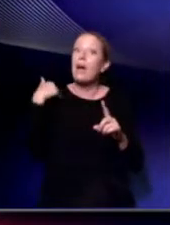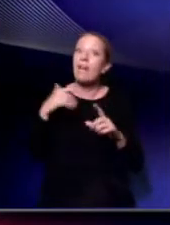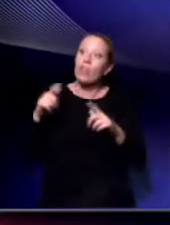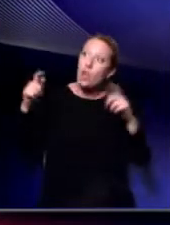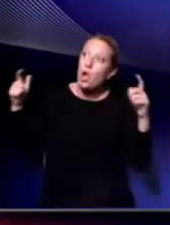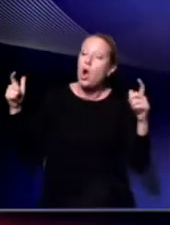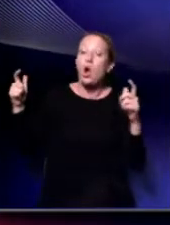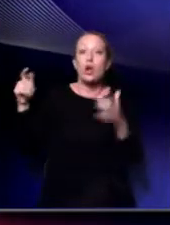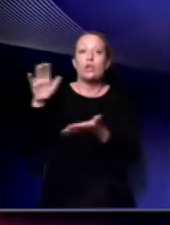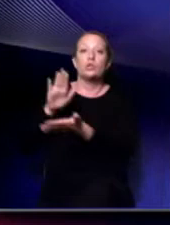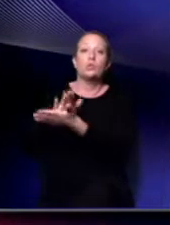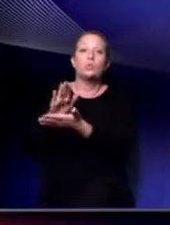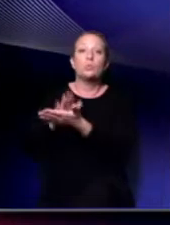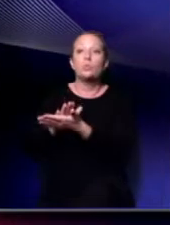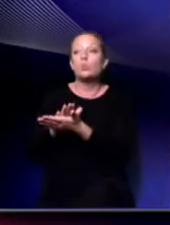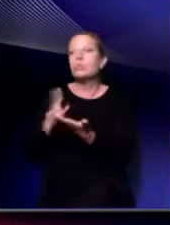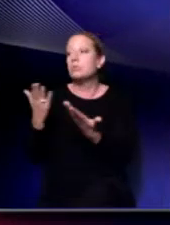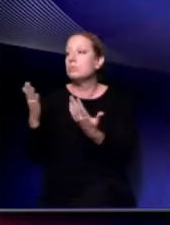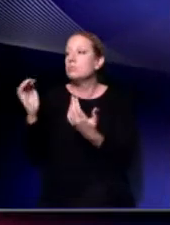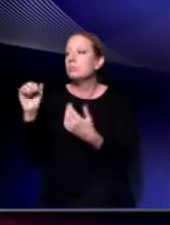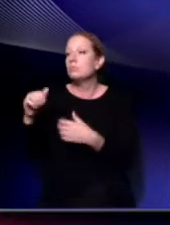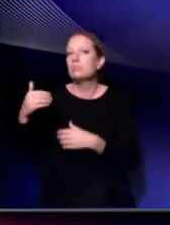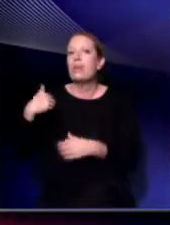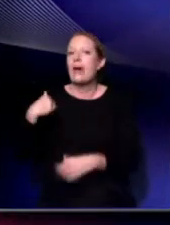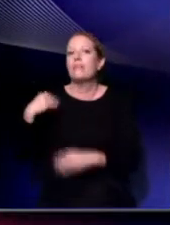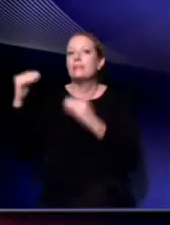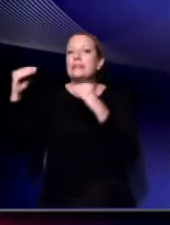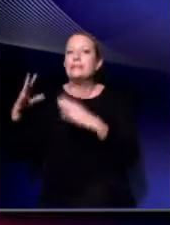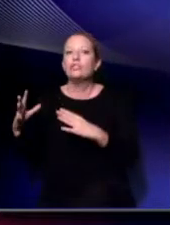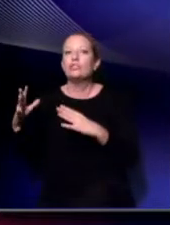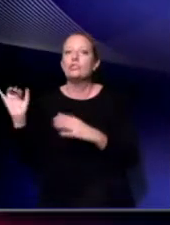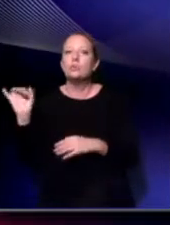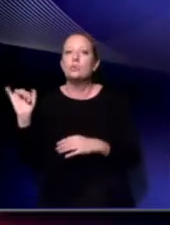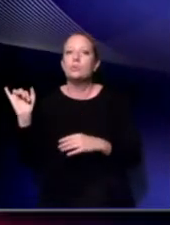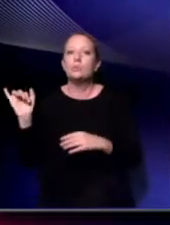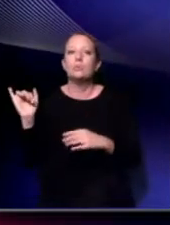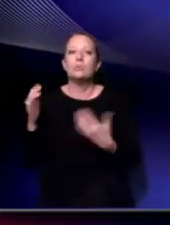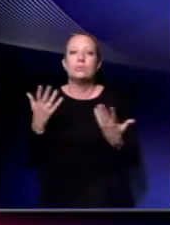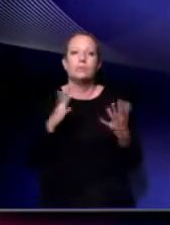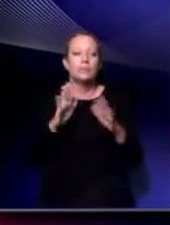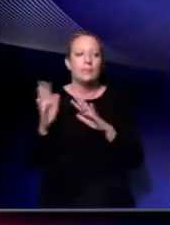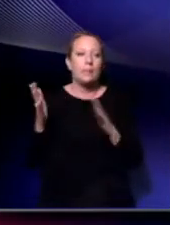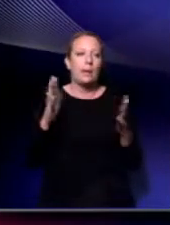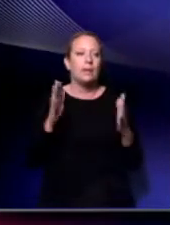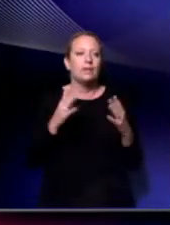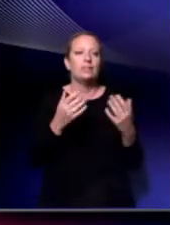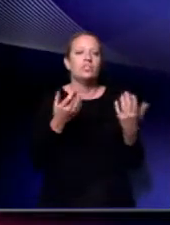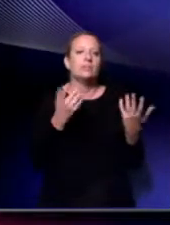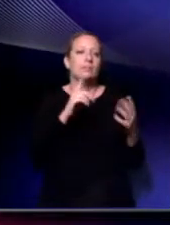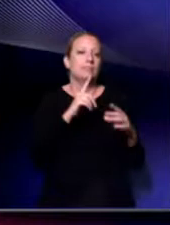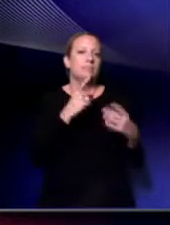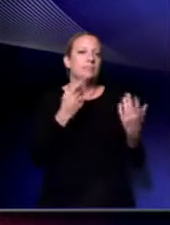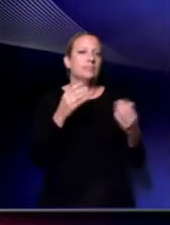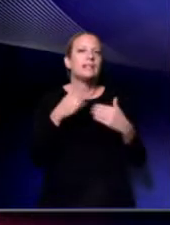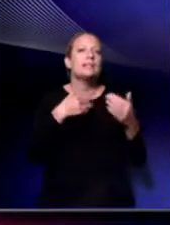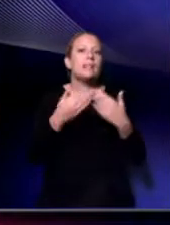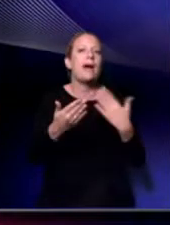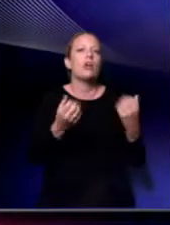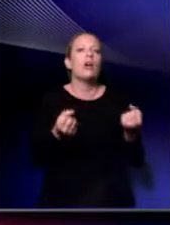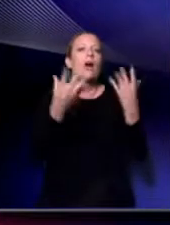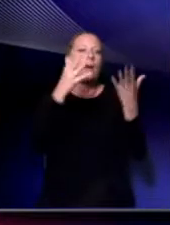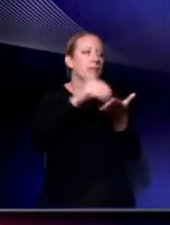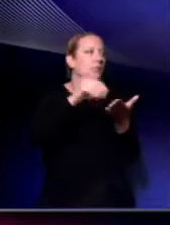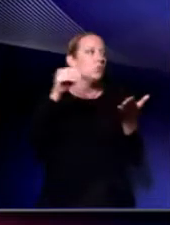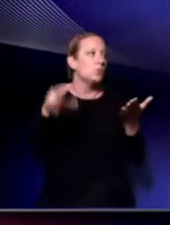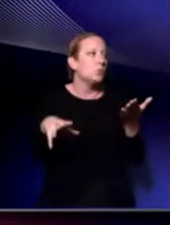that teacher might be able to teach a number of kids. So there's a diminishing returns. Economy of scale. Yeah, yeah. We lose money on everything we